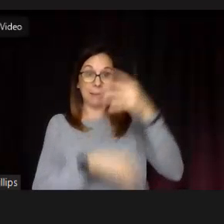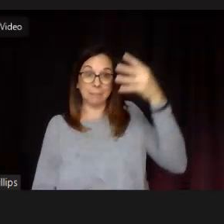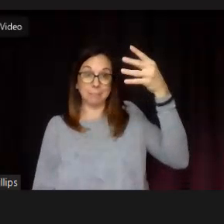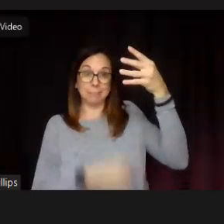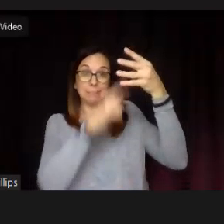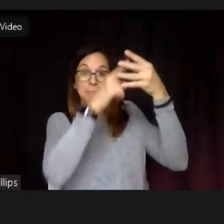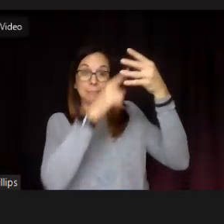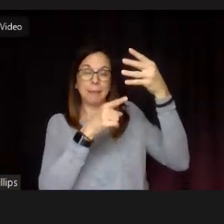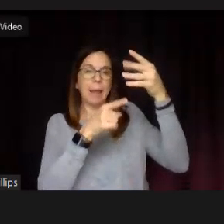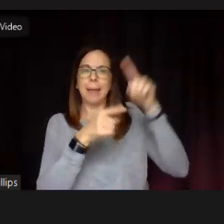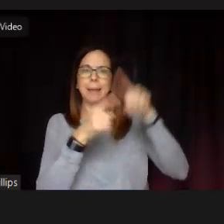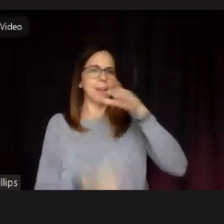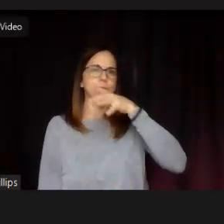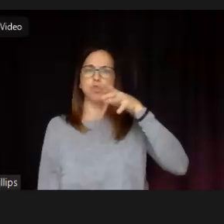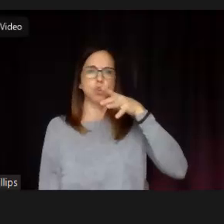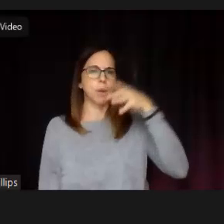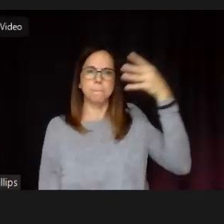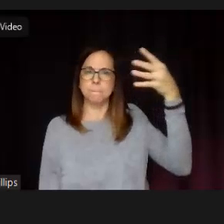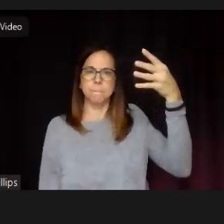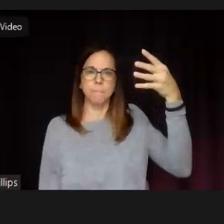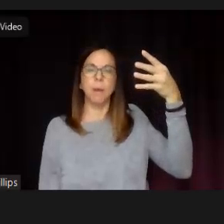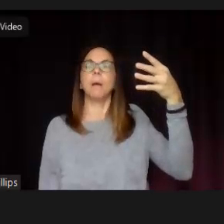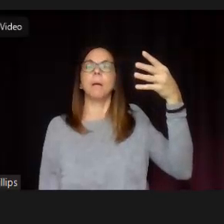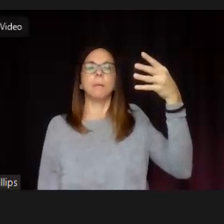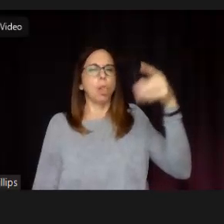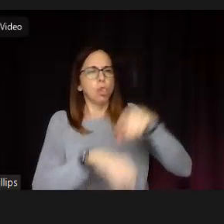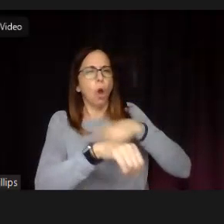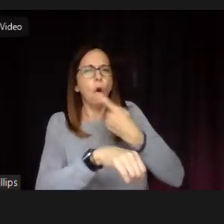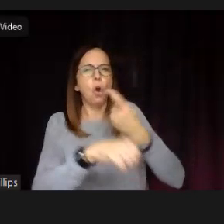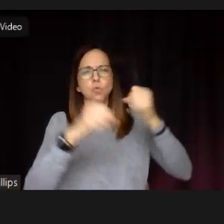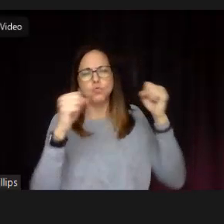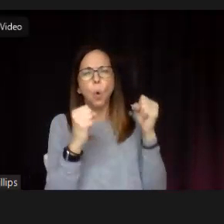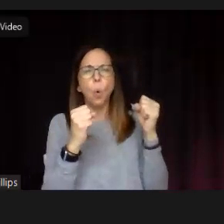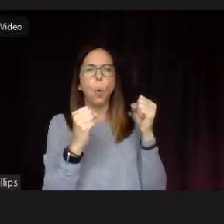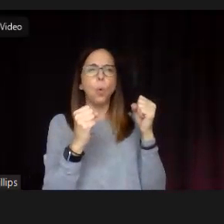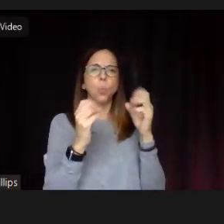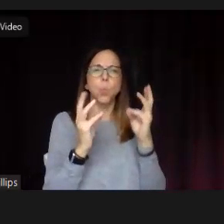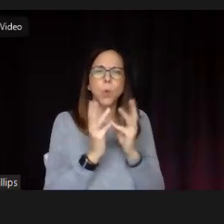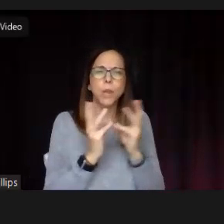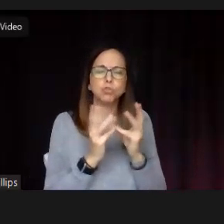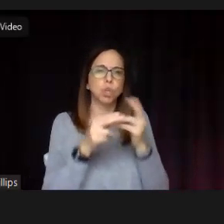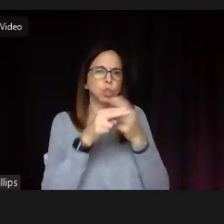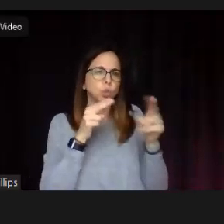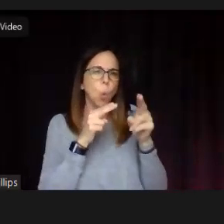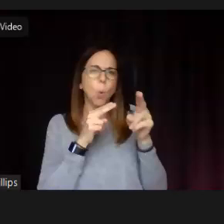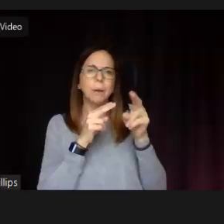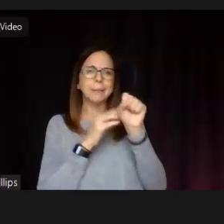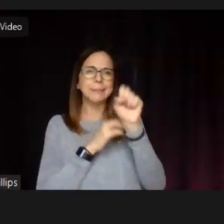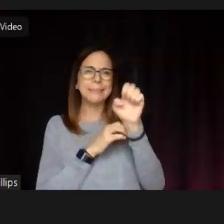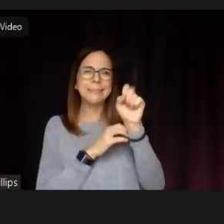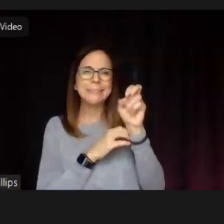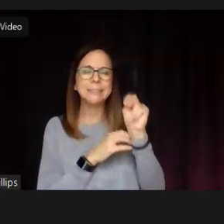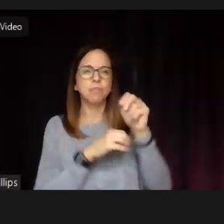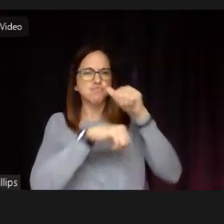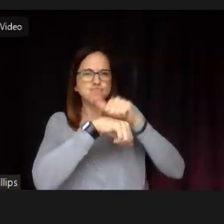couldn't do a lot of farming, they had long cold winters and a short growing season and very rocky soil. they